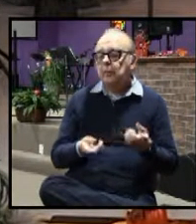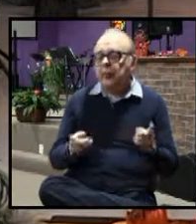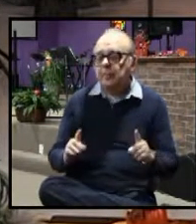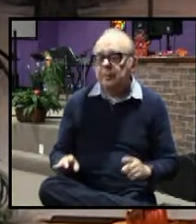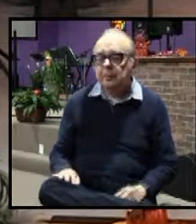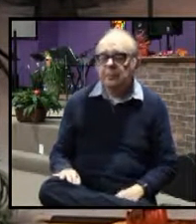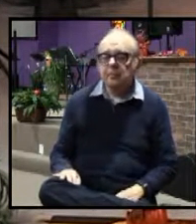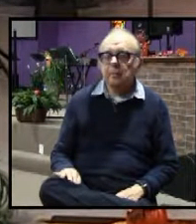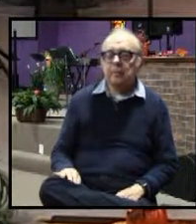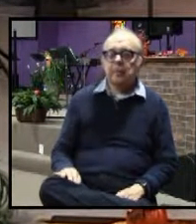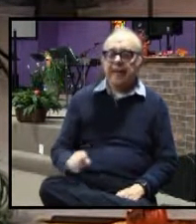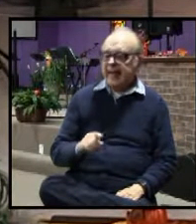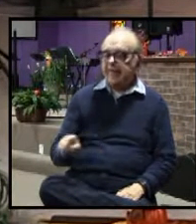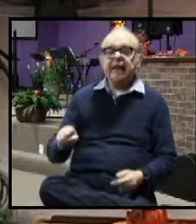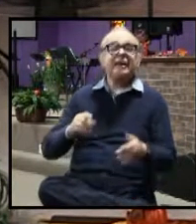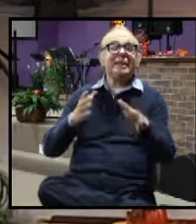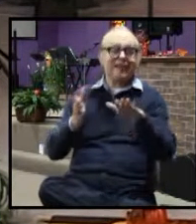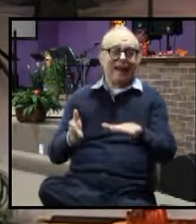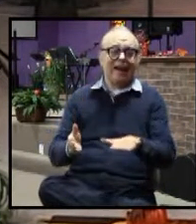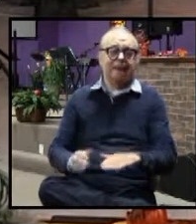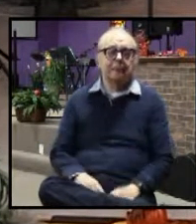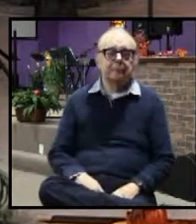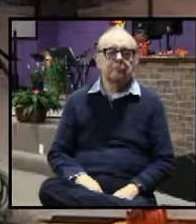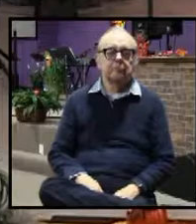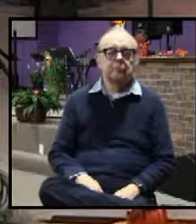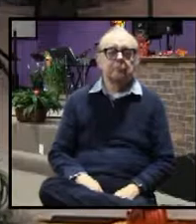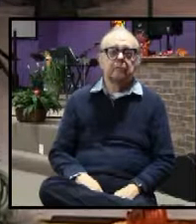happened? They died